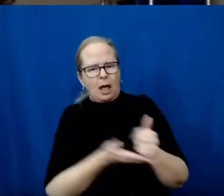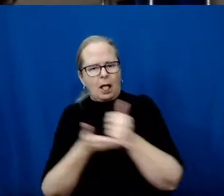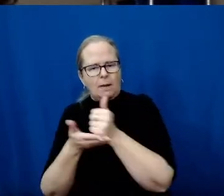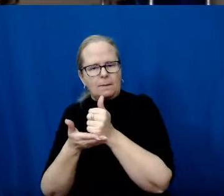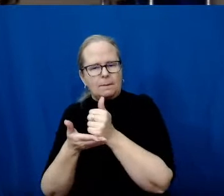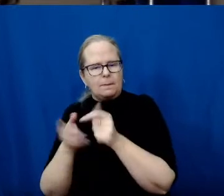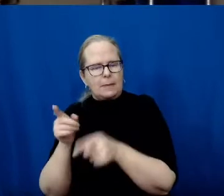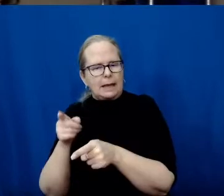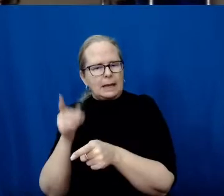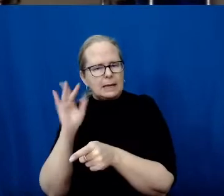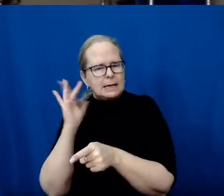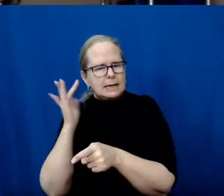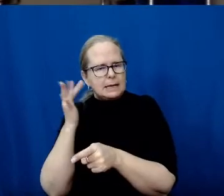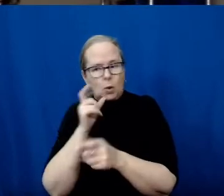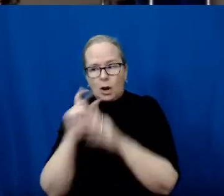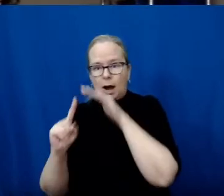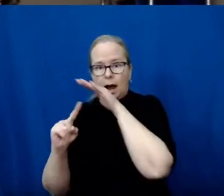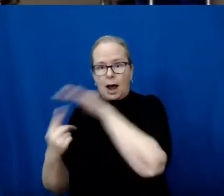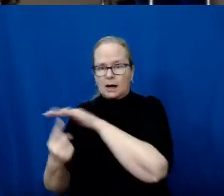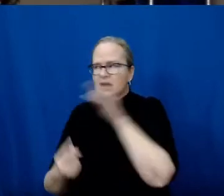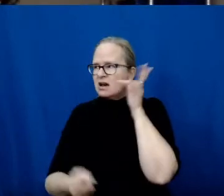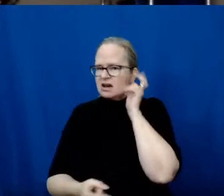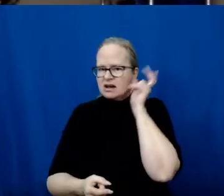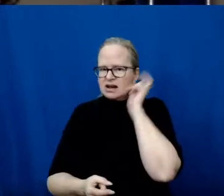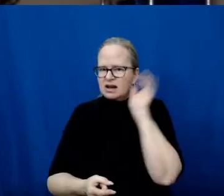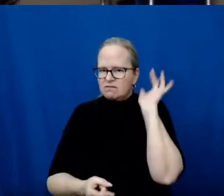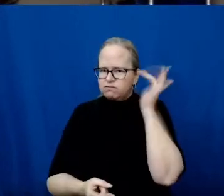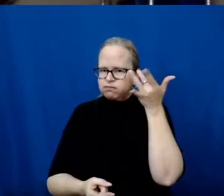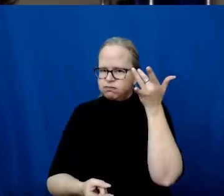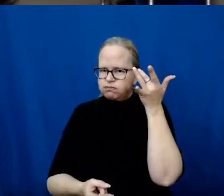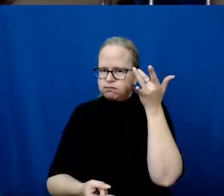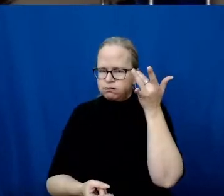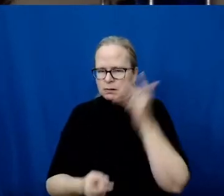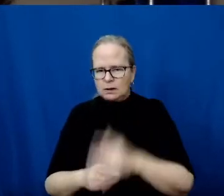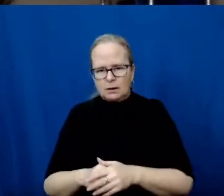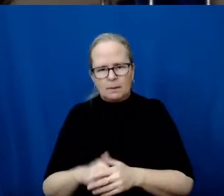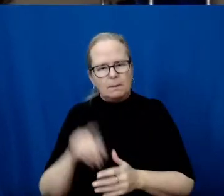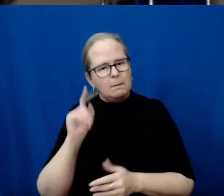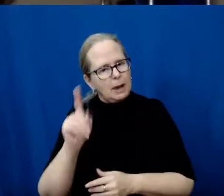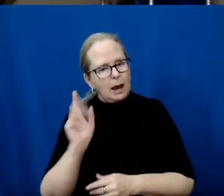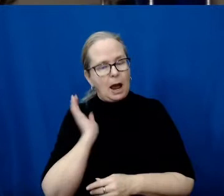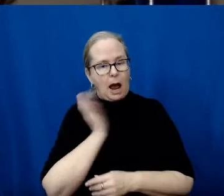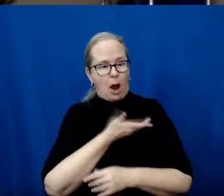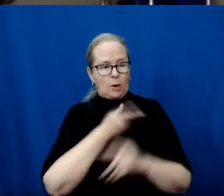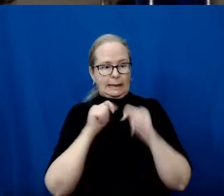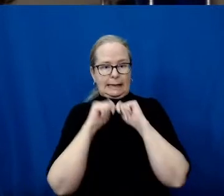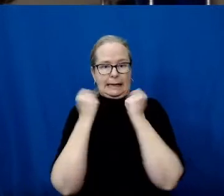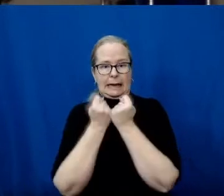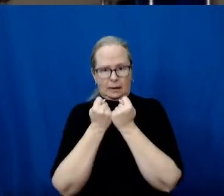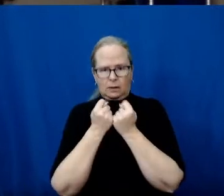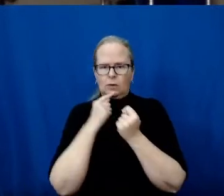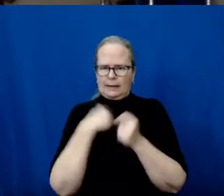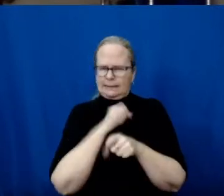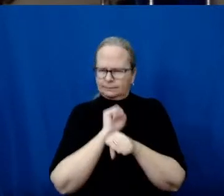so, that was something that our team worked on a lot, because we all have people with